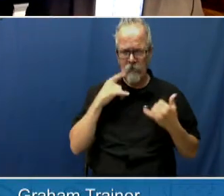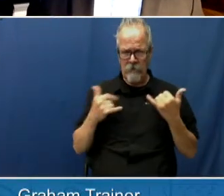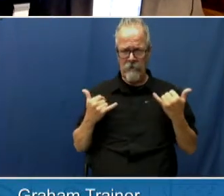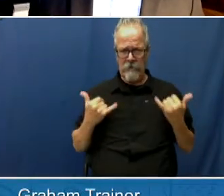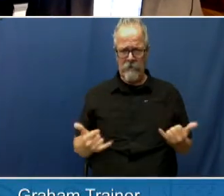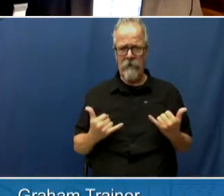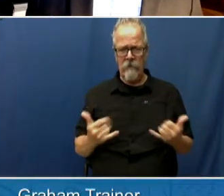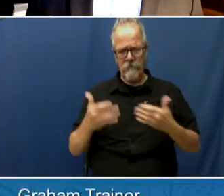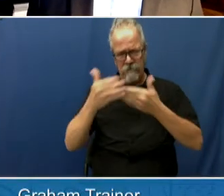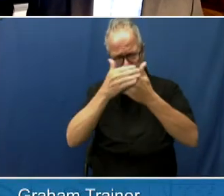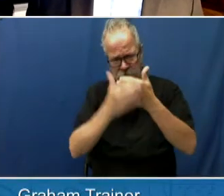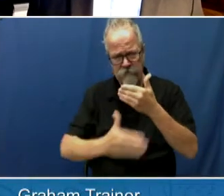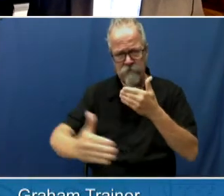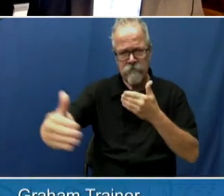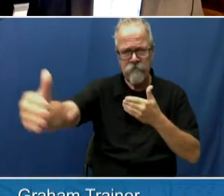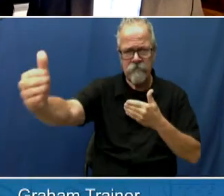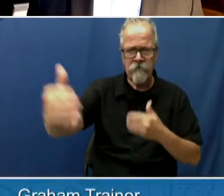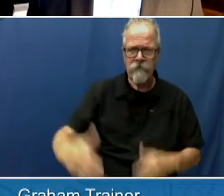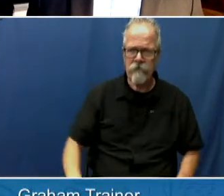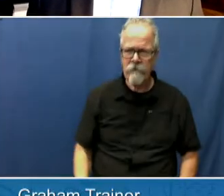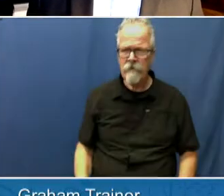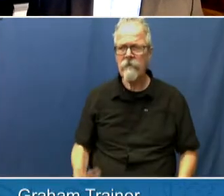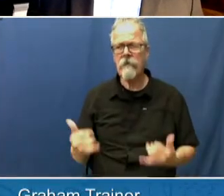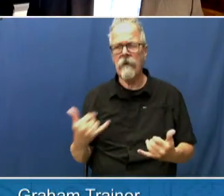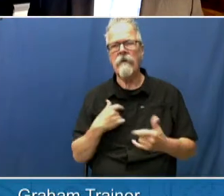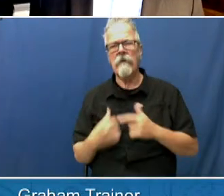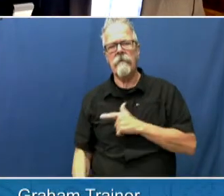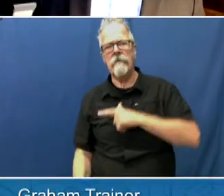my privilege to turn it back over to Mayor Ted Wheeler.